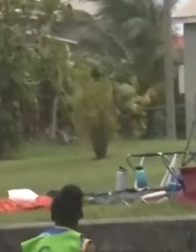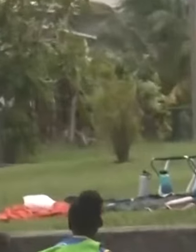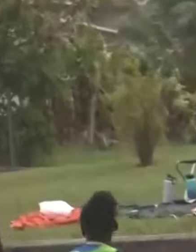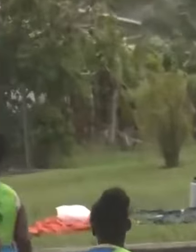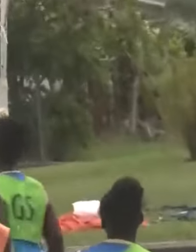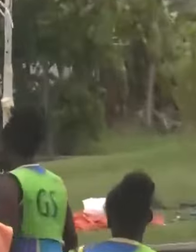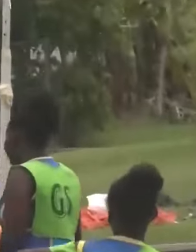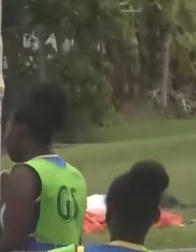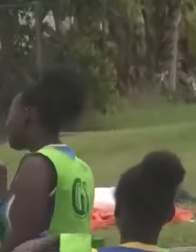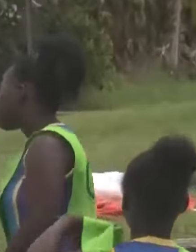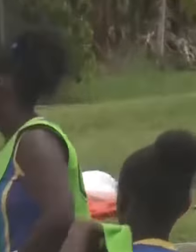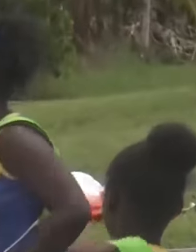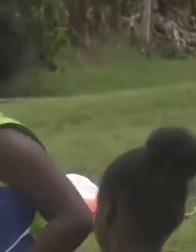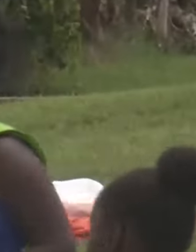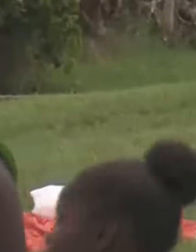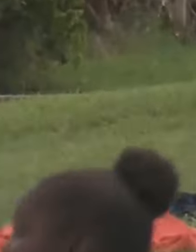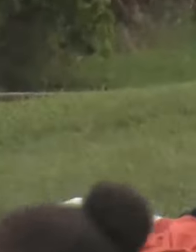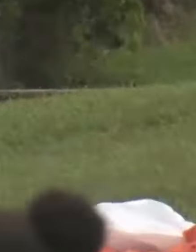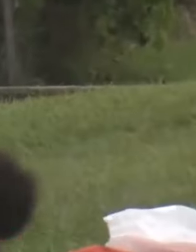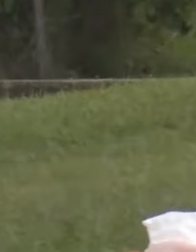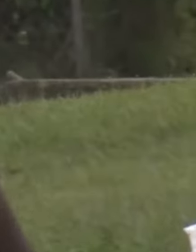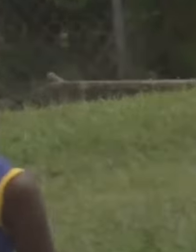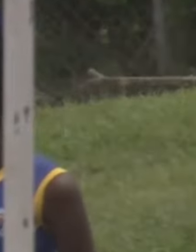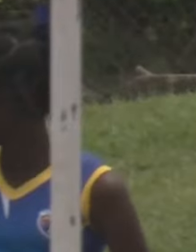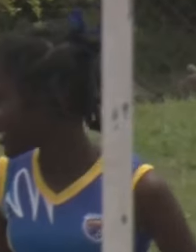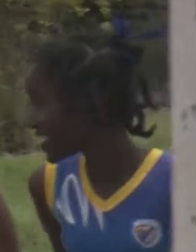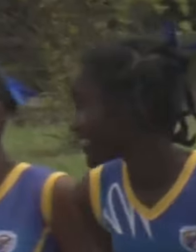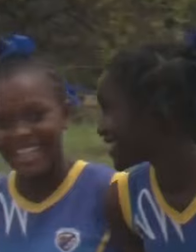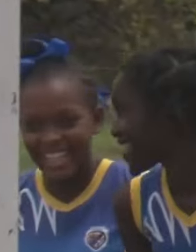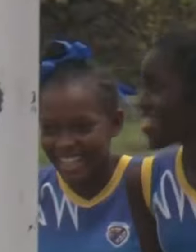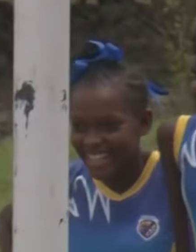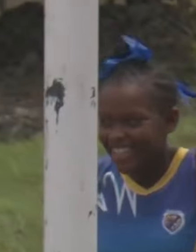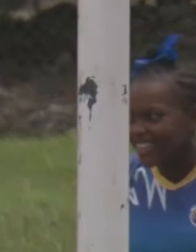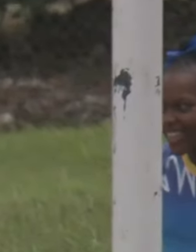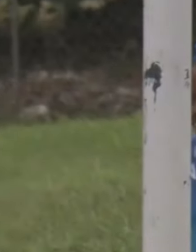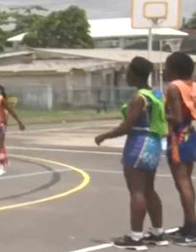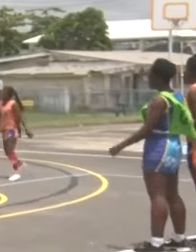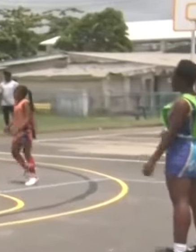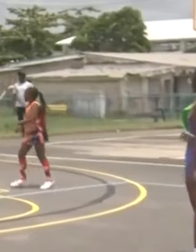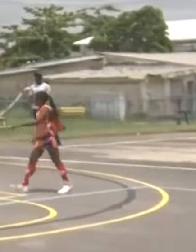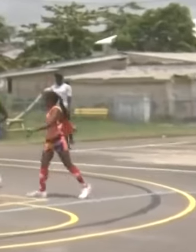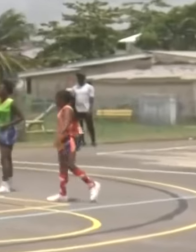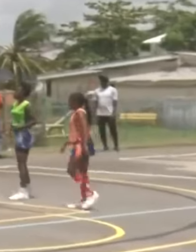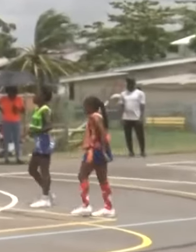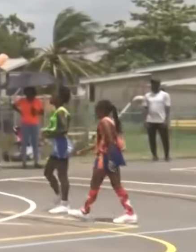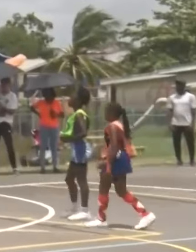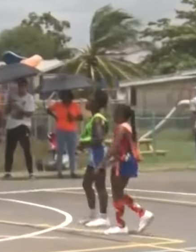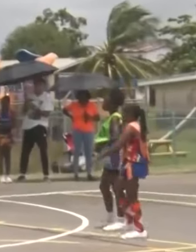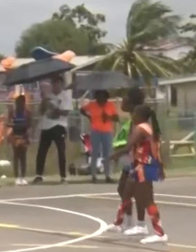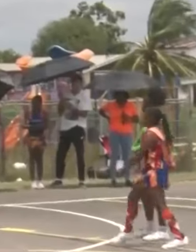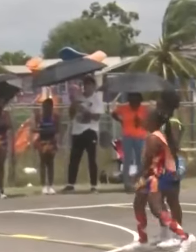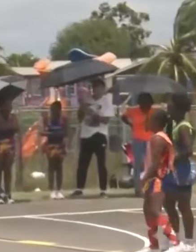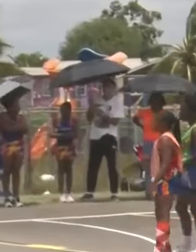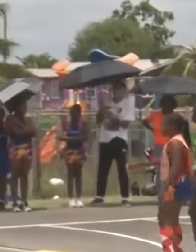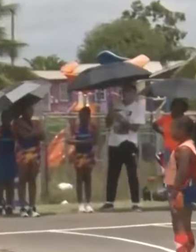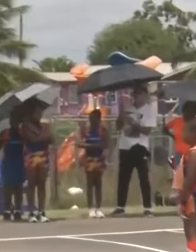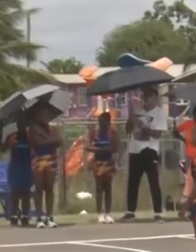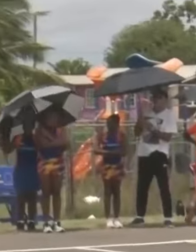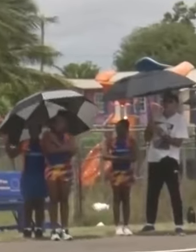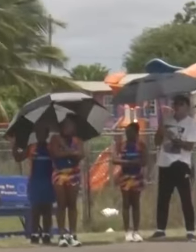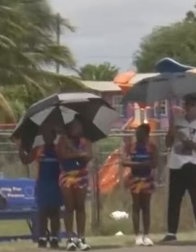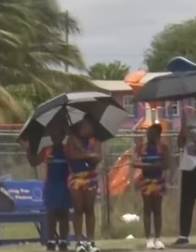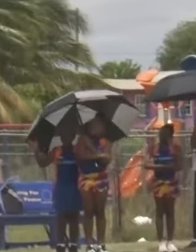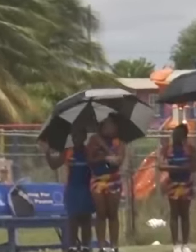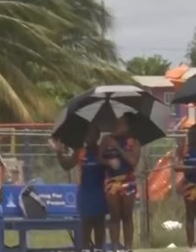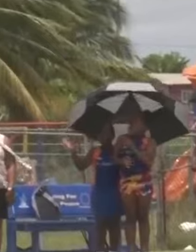Phillip, who makes no mistake. A smile on her face. She loved it. The athleticism was very much on display. Shirley